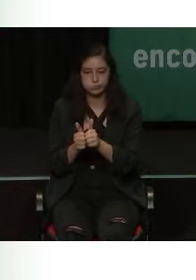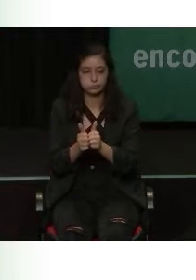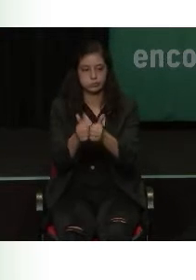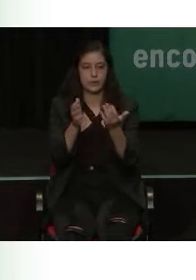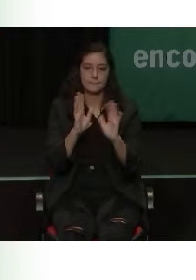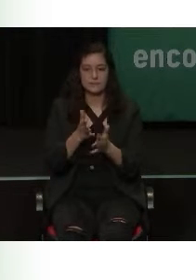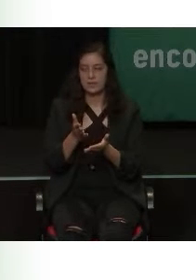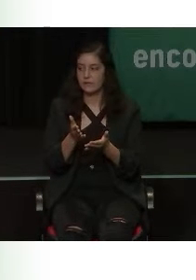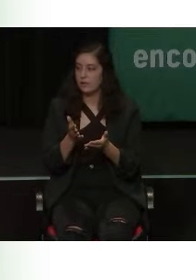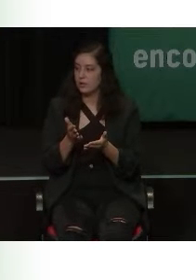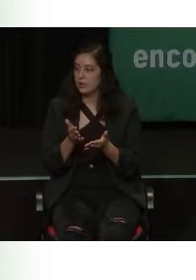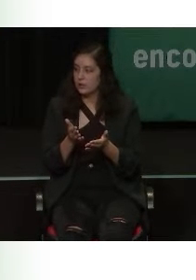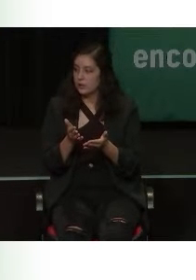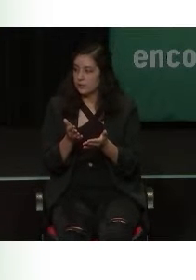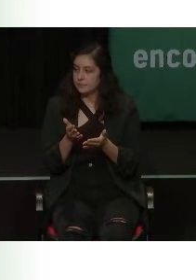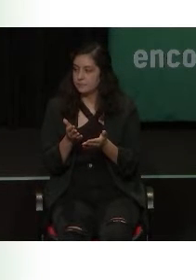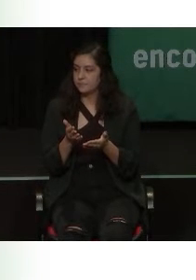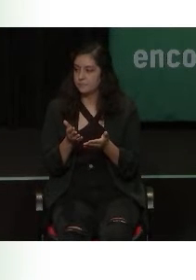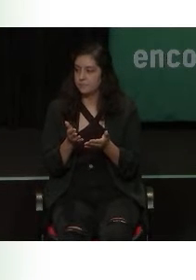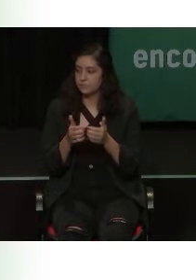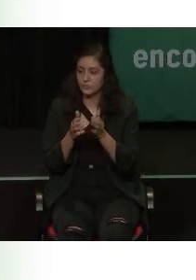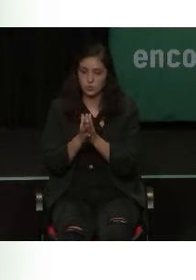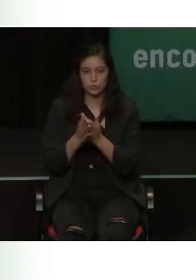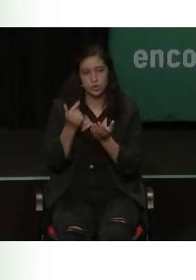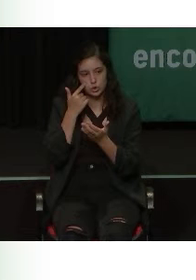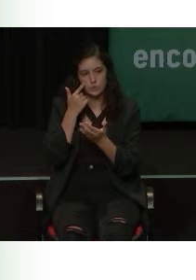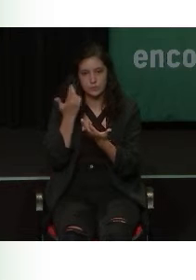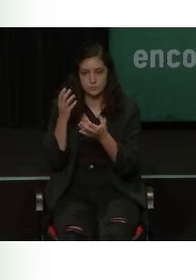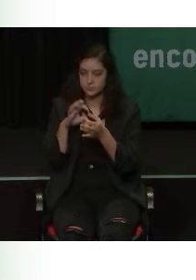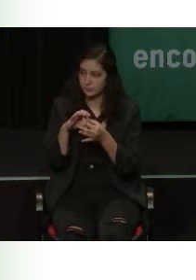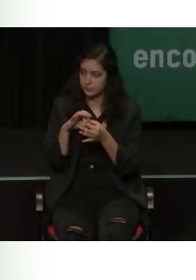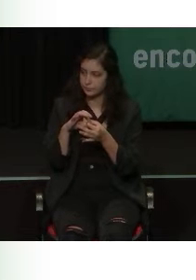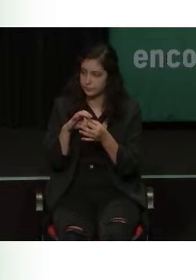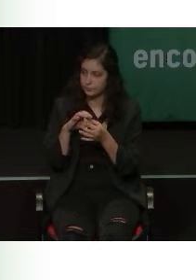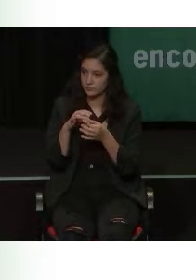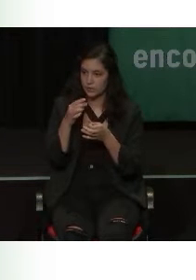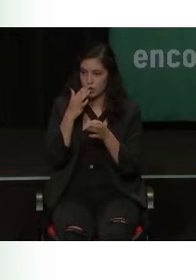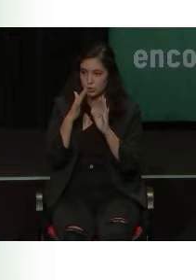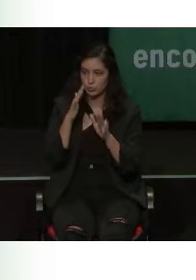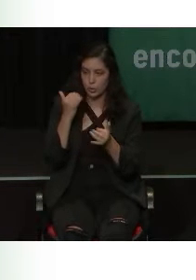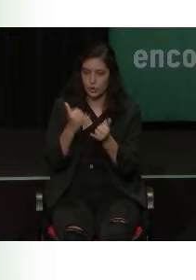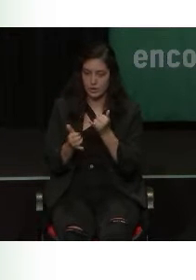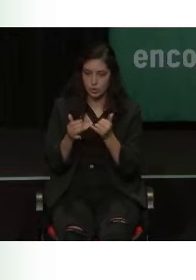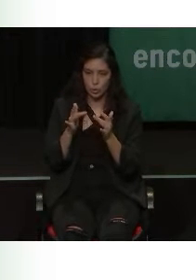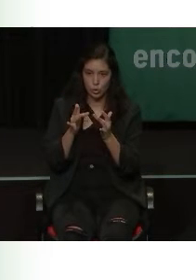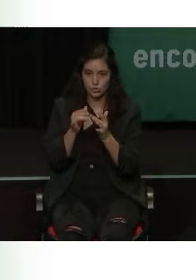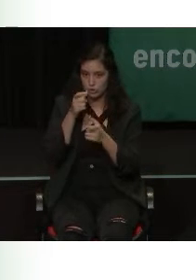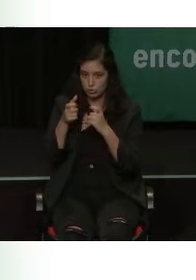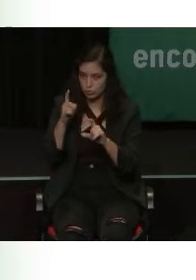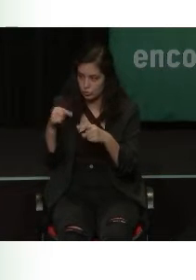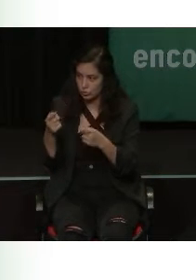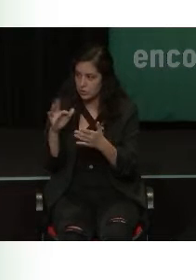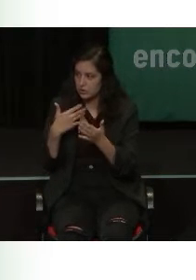a friend, they would give this friend a lift. So everything the person went through the experience